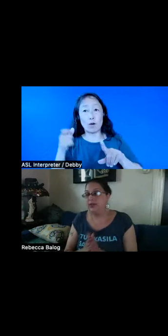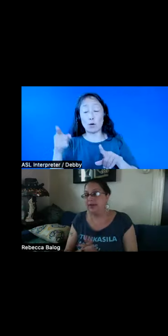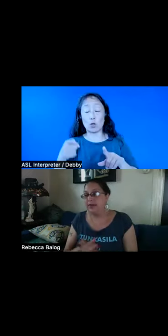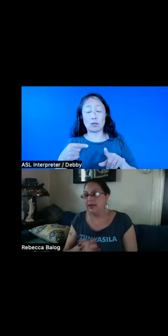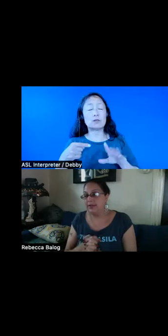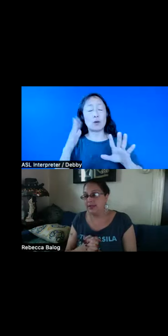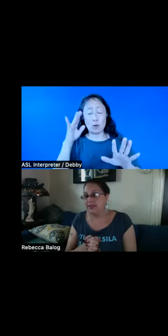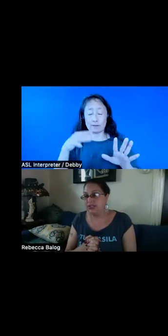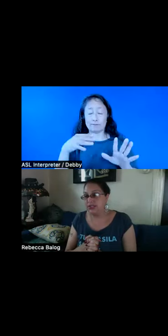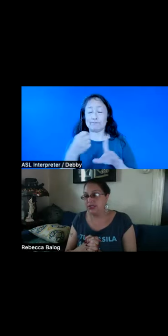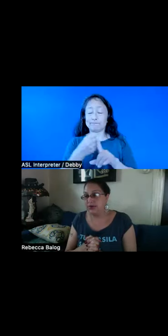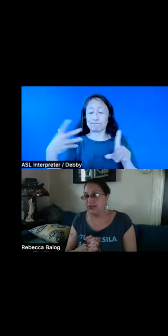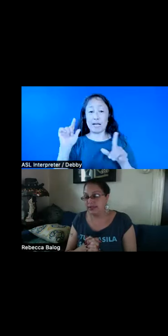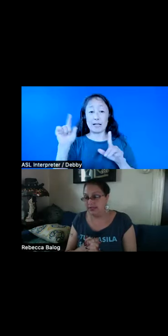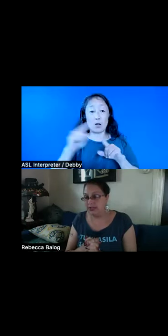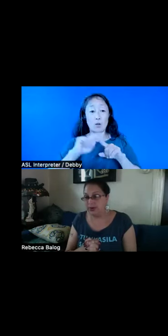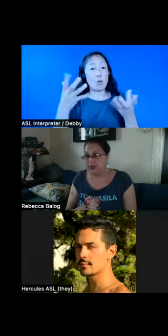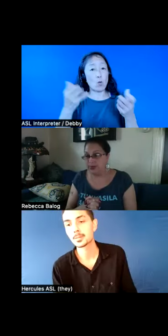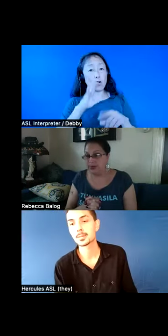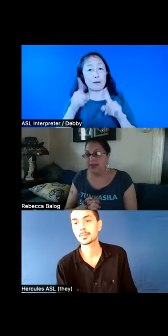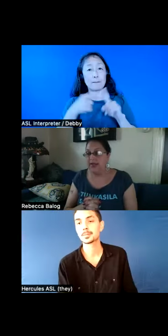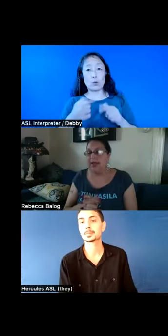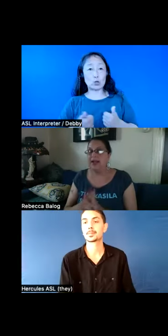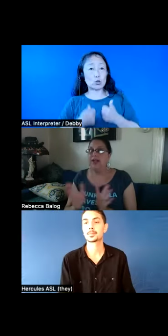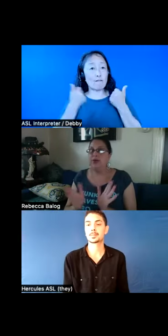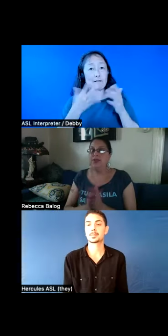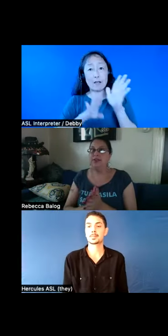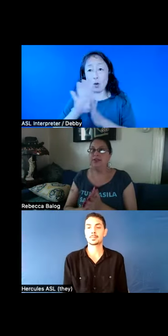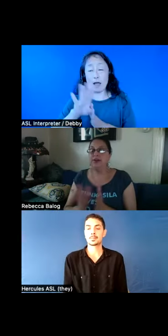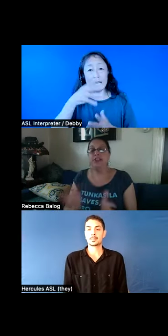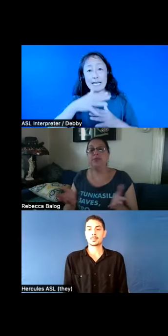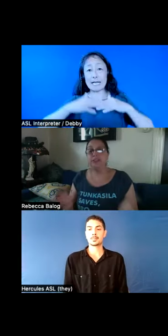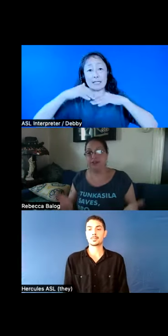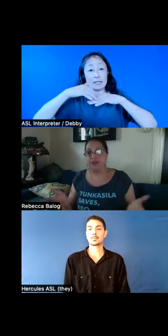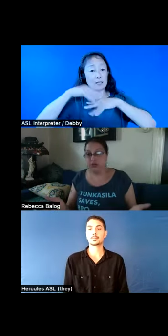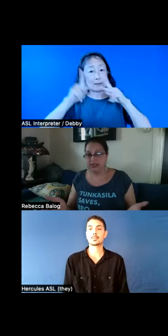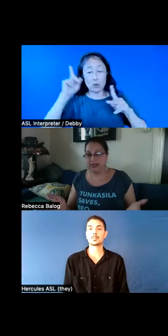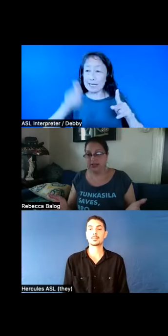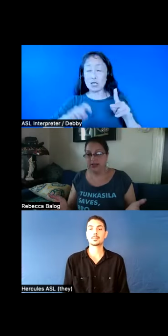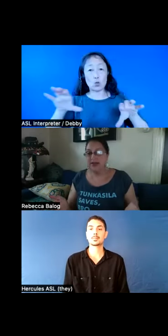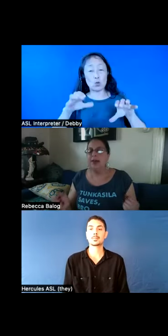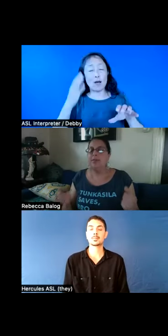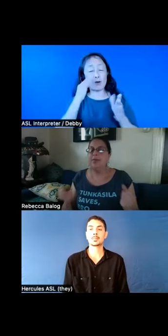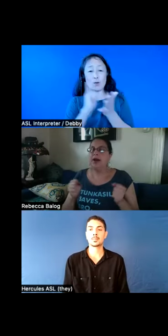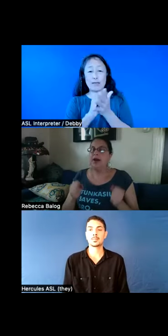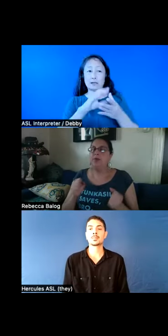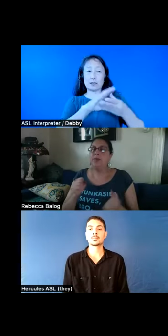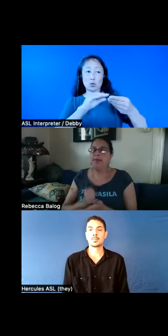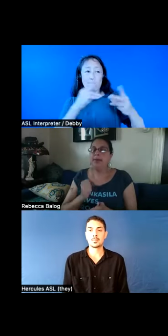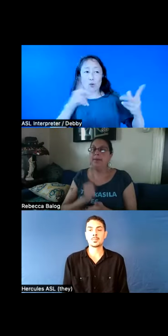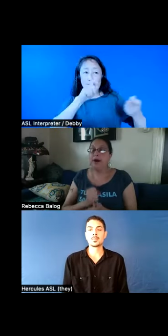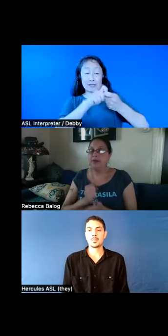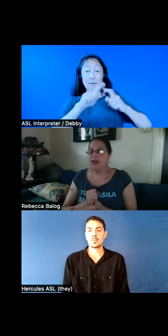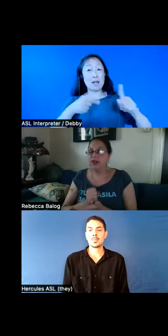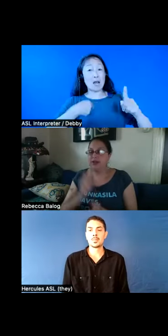and thriving that Indigenous folks need to go through. And I know this is a very specific storytelling, but I would bet